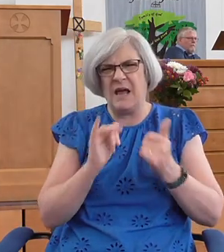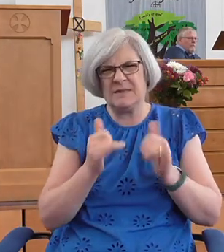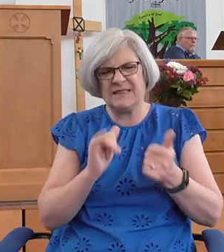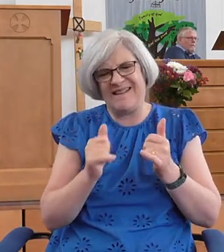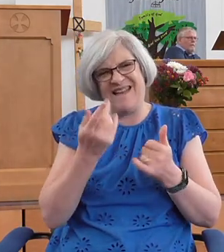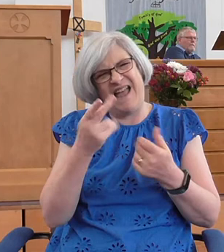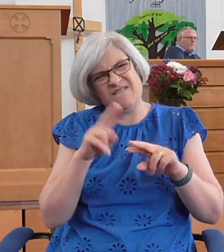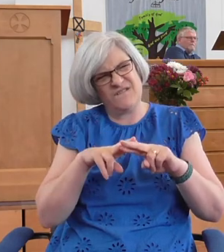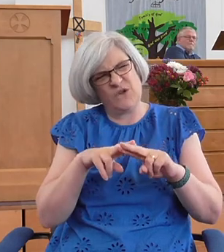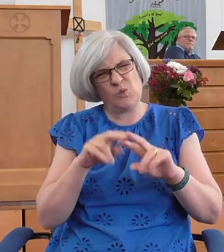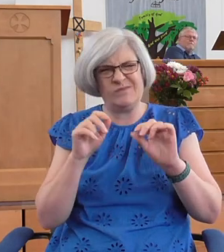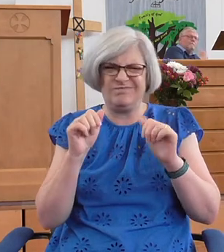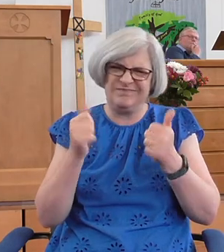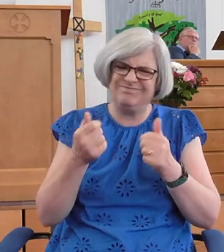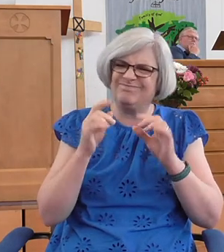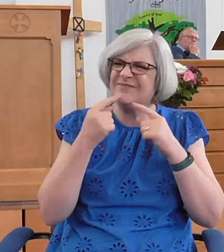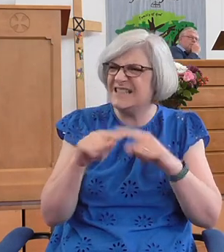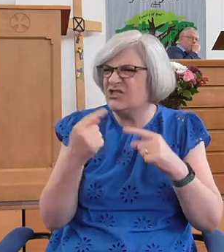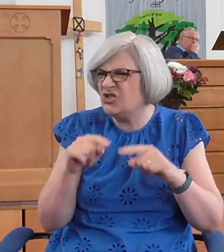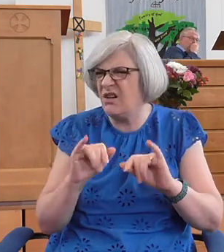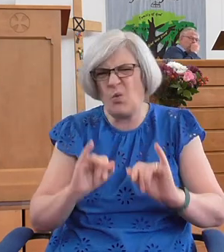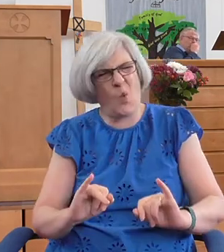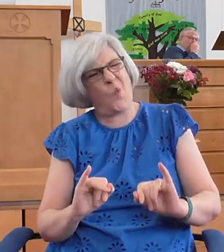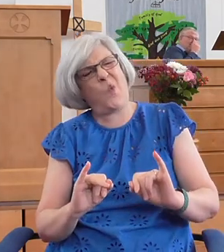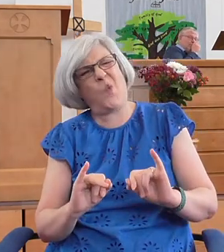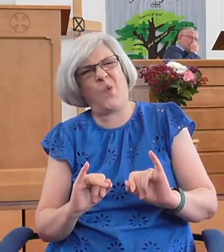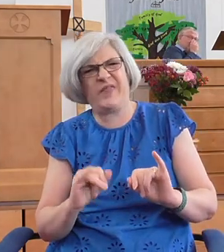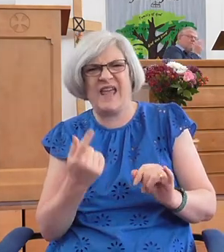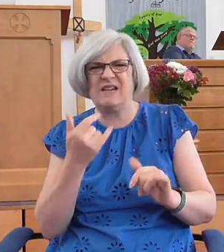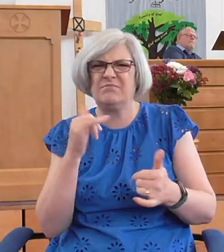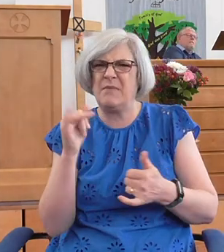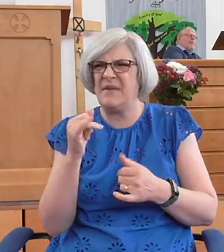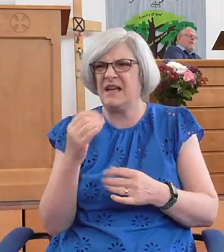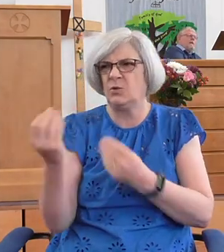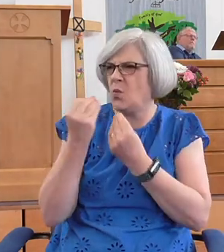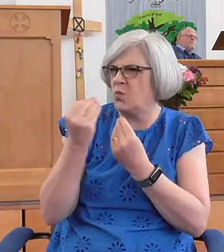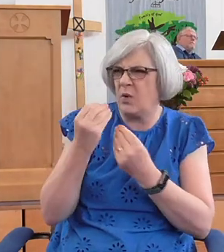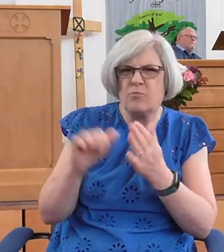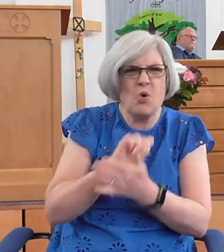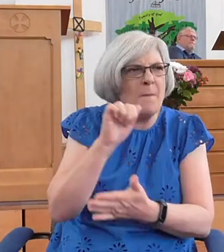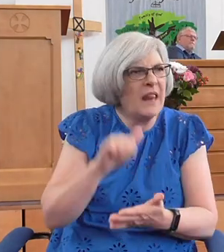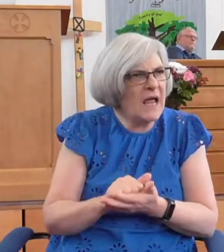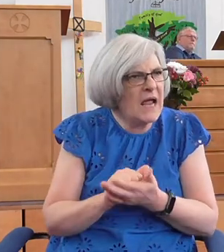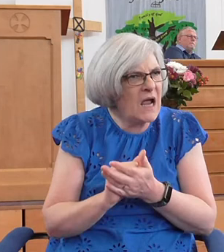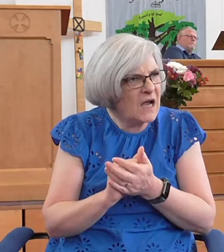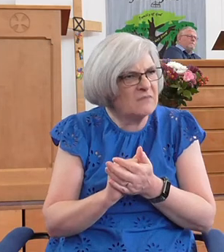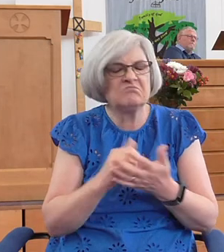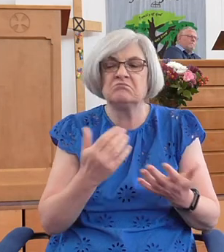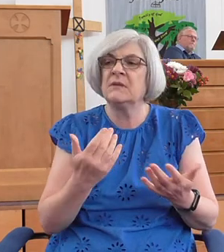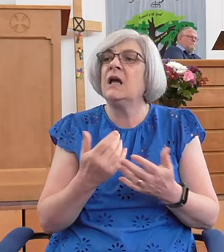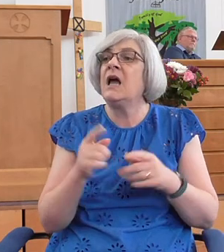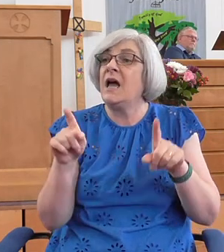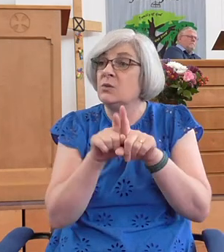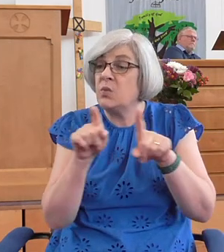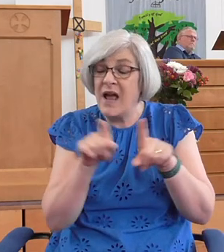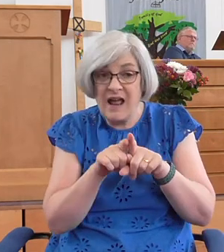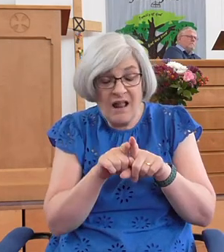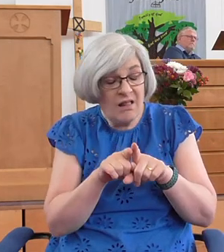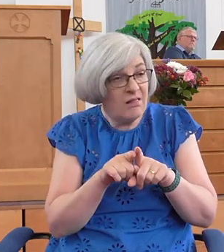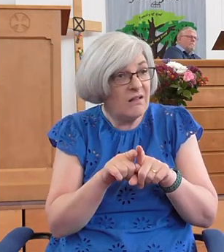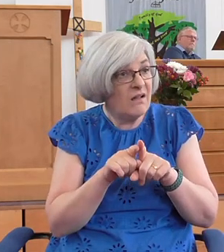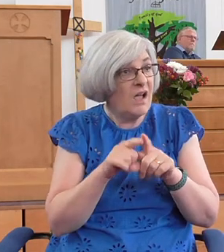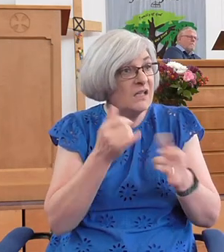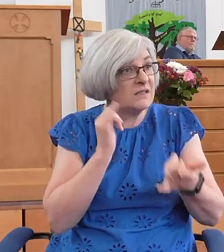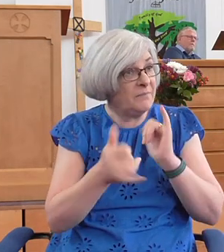well in your exams. And also, on the day, it much depends what the questions are. So